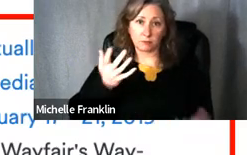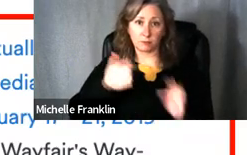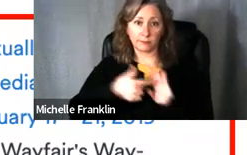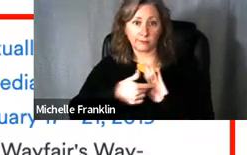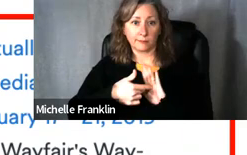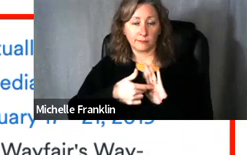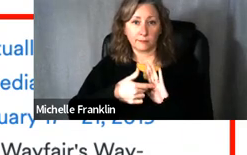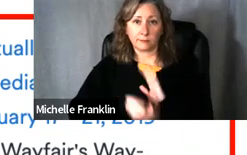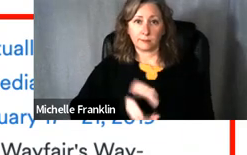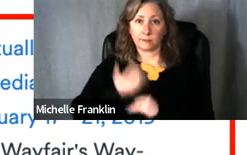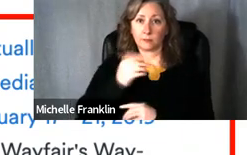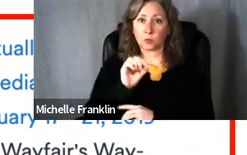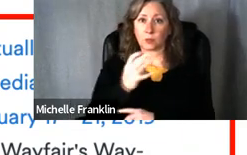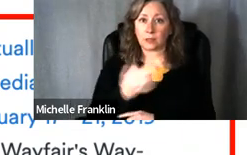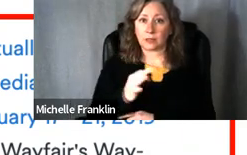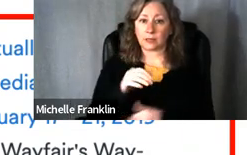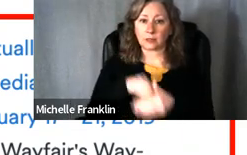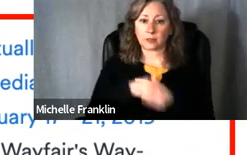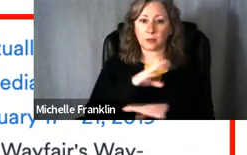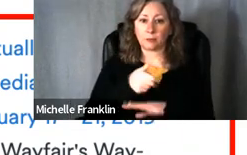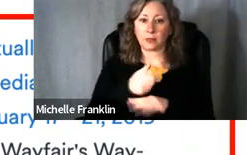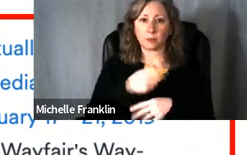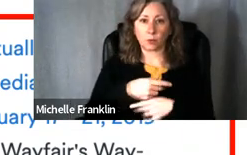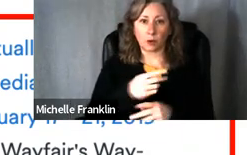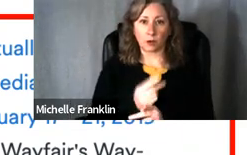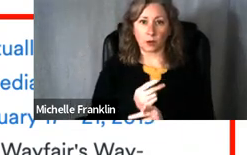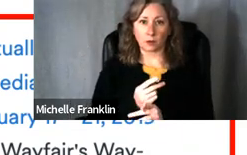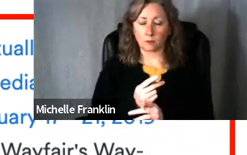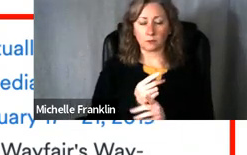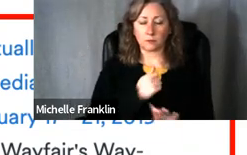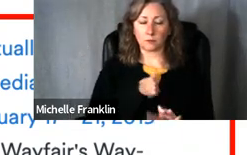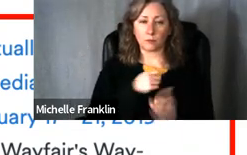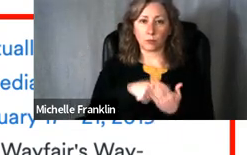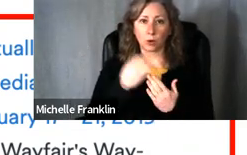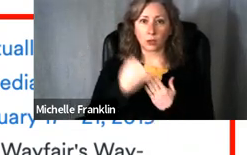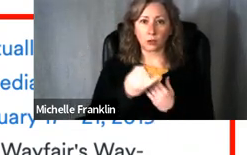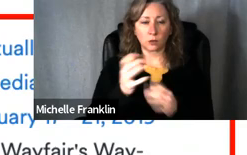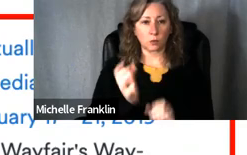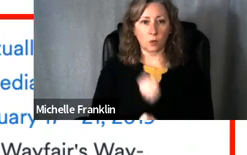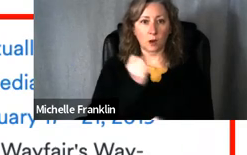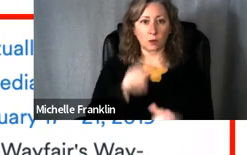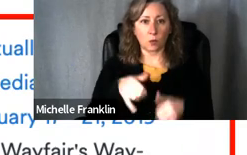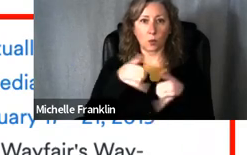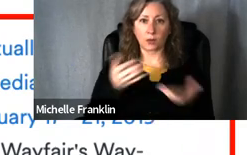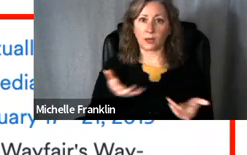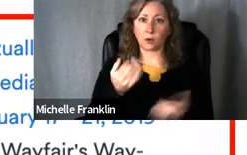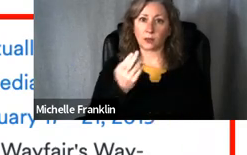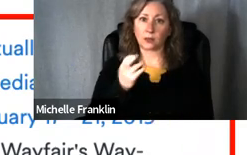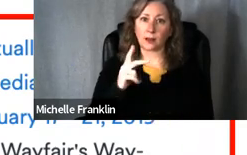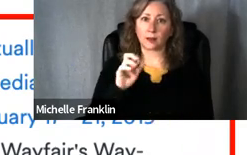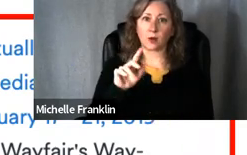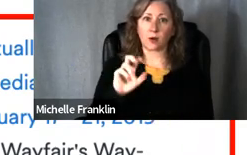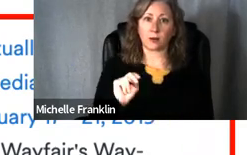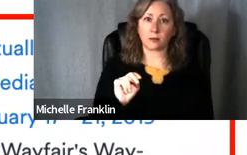in 2019, an accessibility-based product won the, you know, an award here at the hackathon.